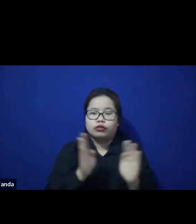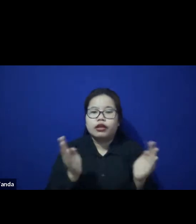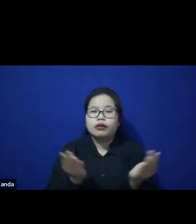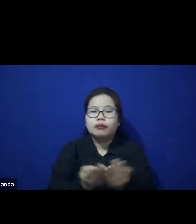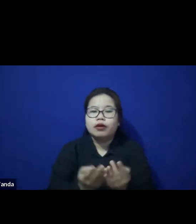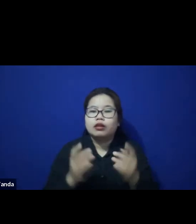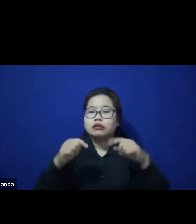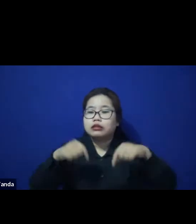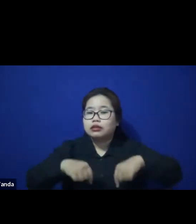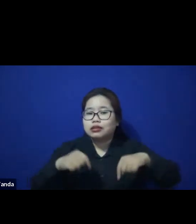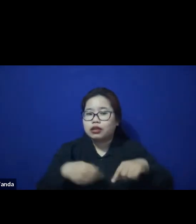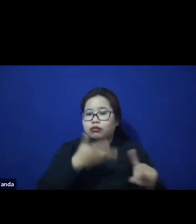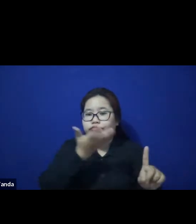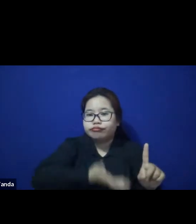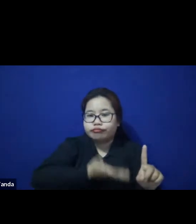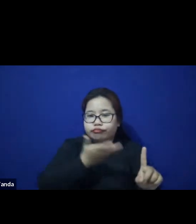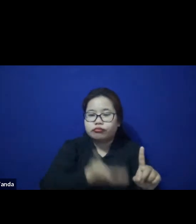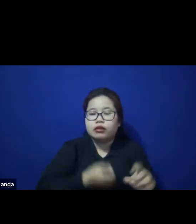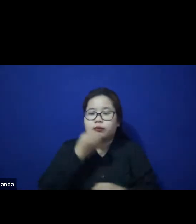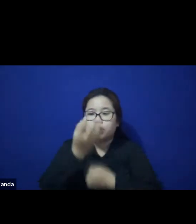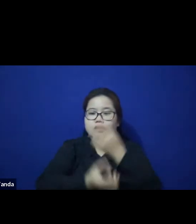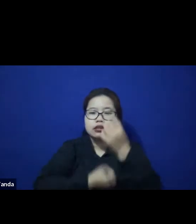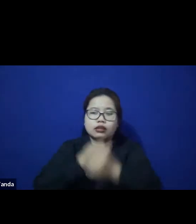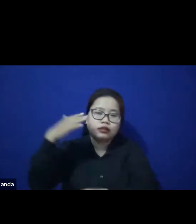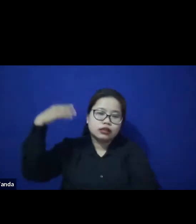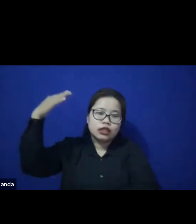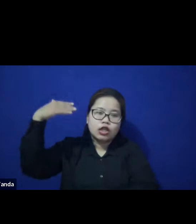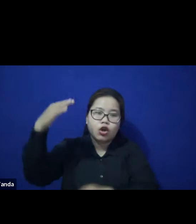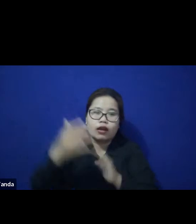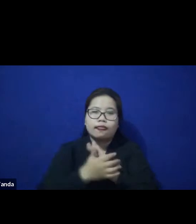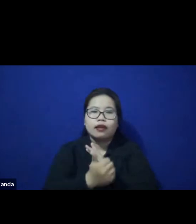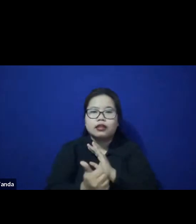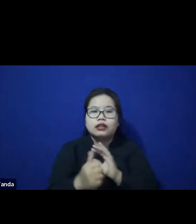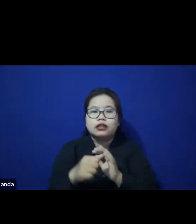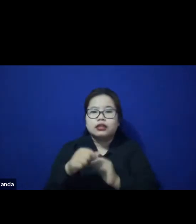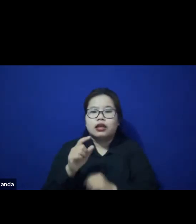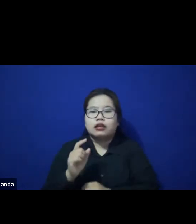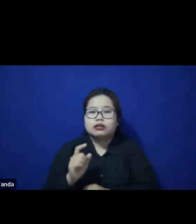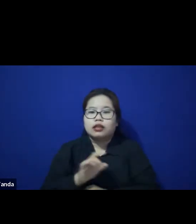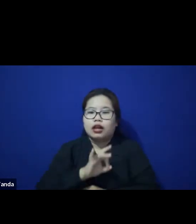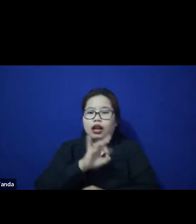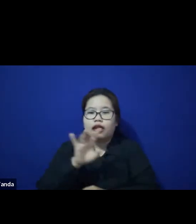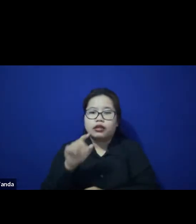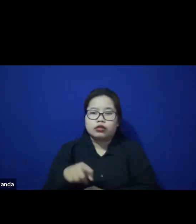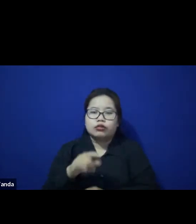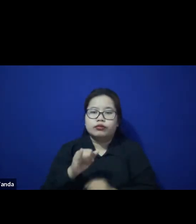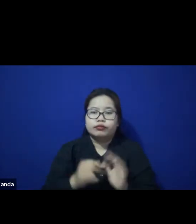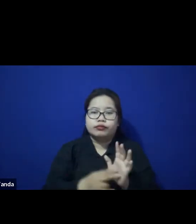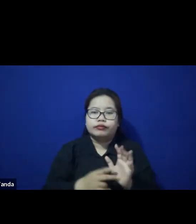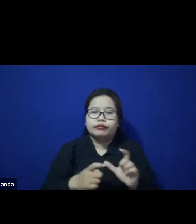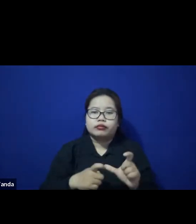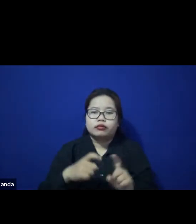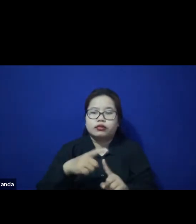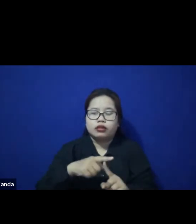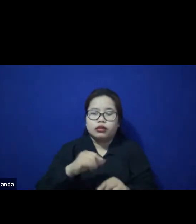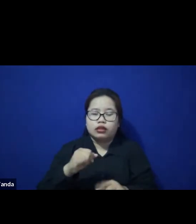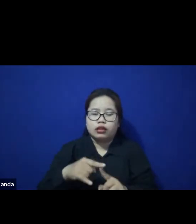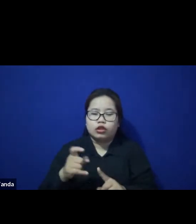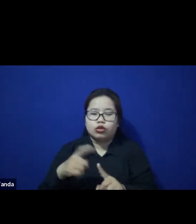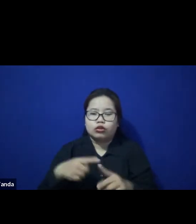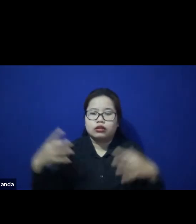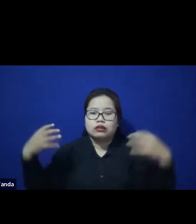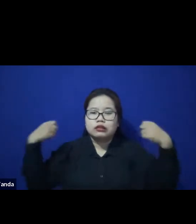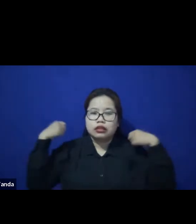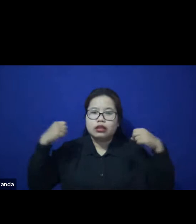advisor at Nosul Institute for Global Health, the University of Melbourne, and also Bapak Eka Prastama Widianta, one